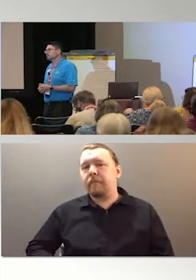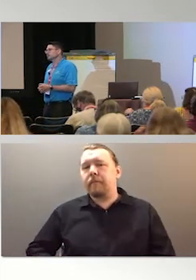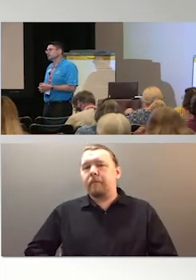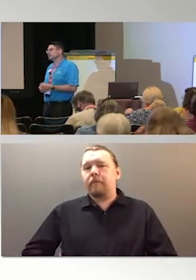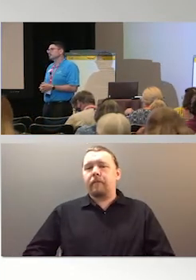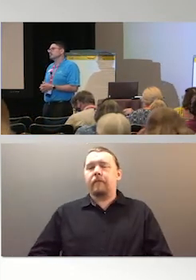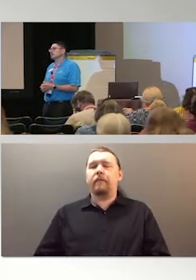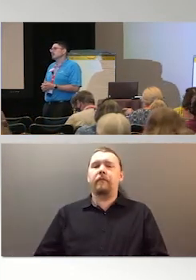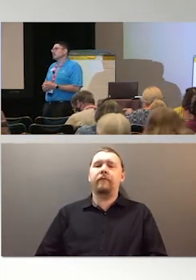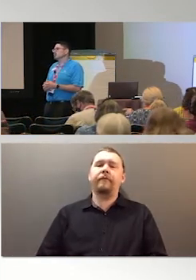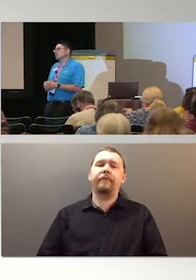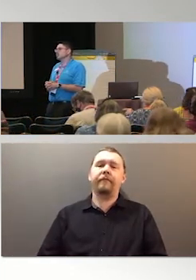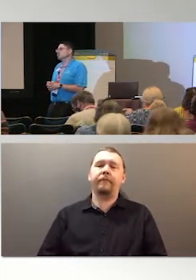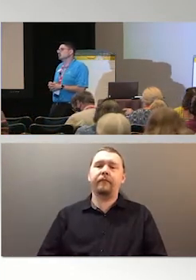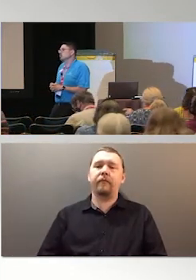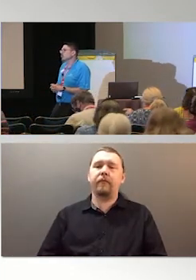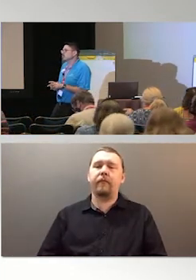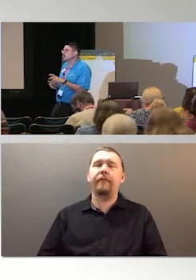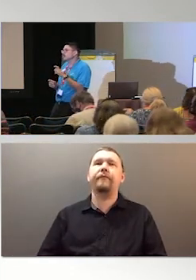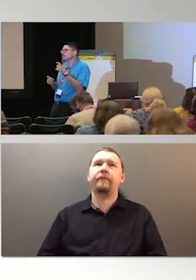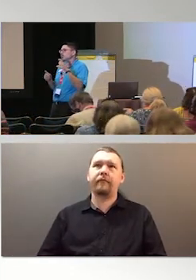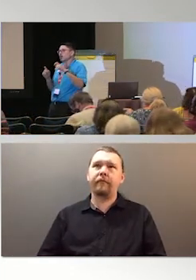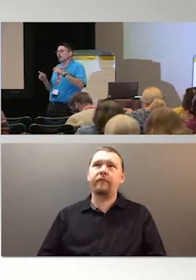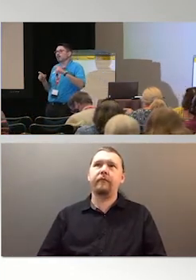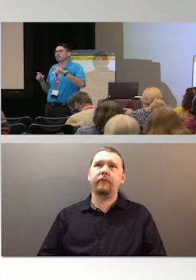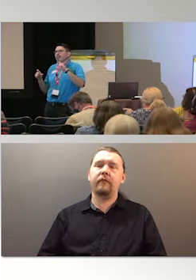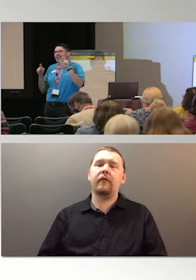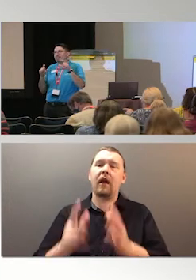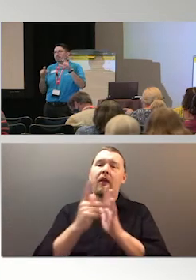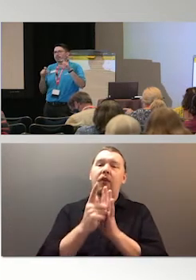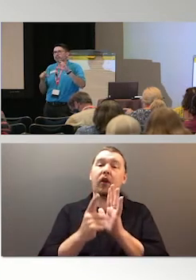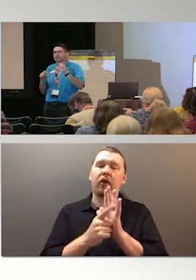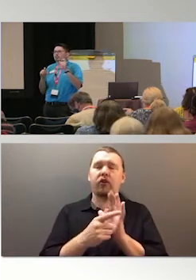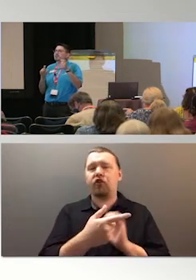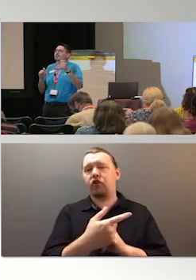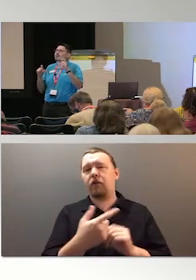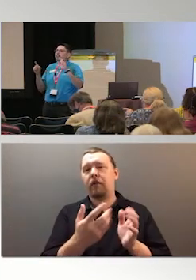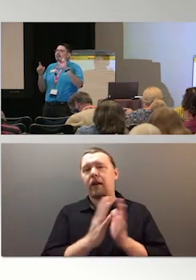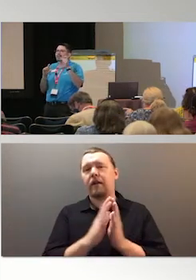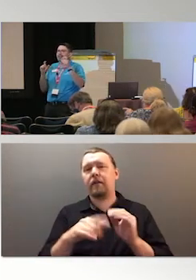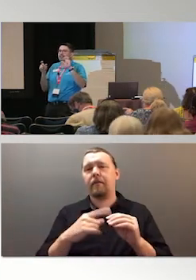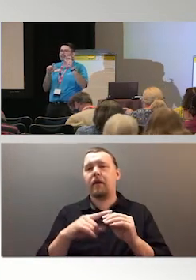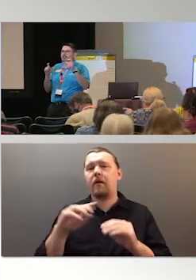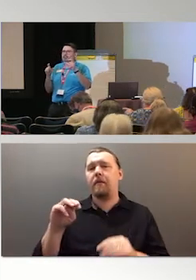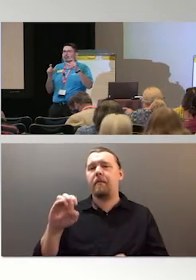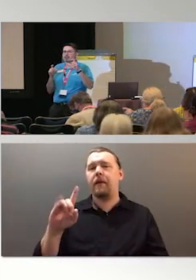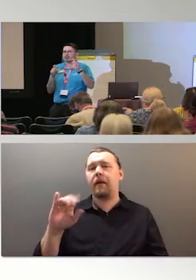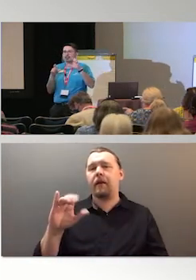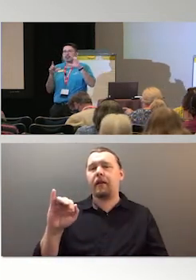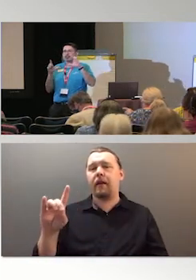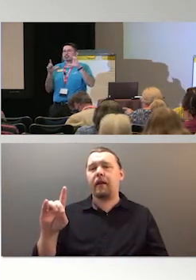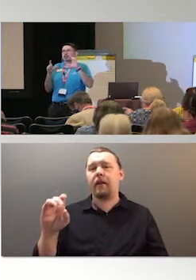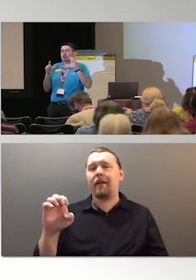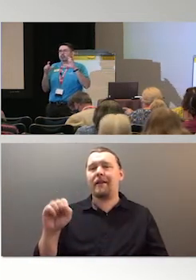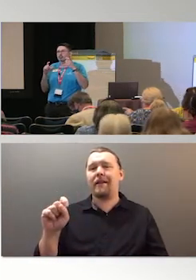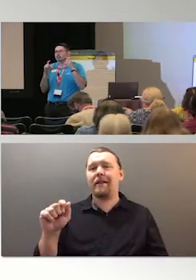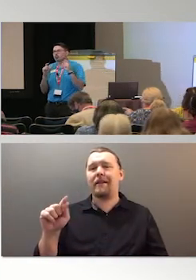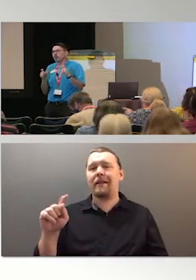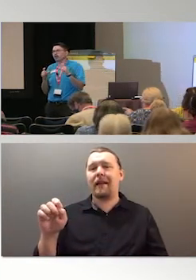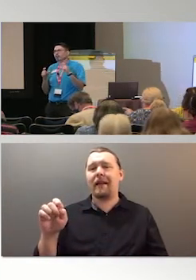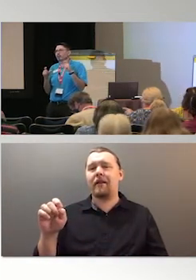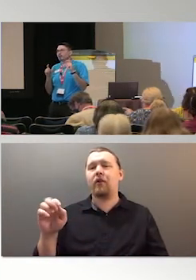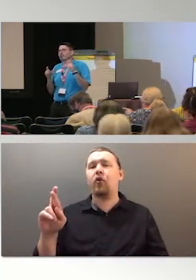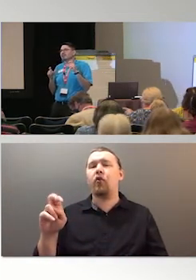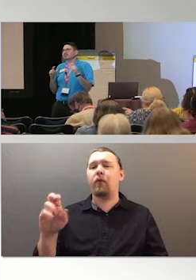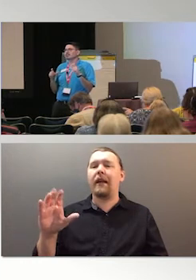basically took that away. So the law for Able accounts, so she's talking about the Medicaid estate recovery. So the